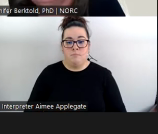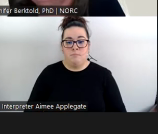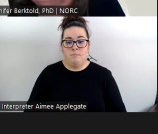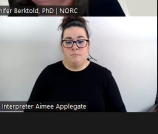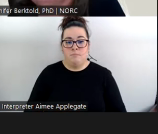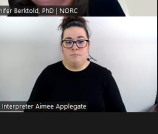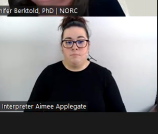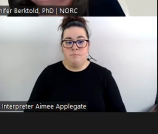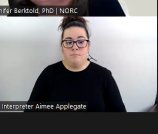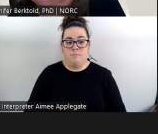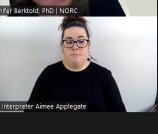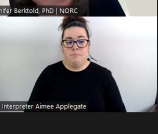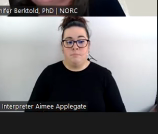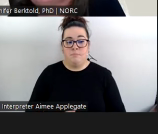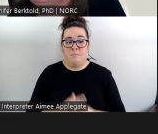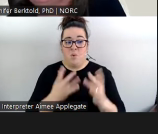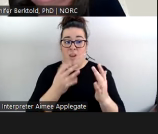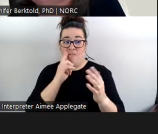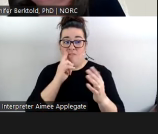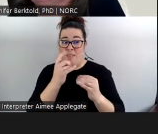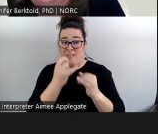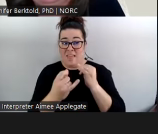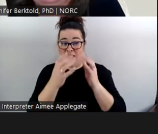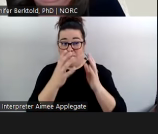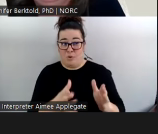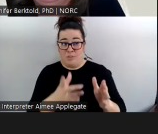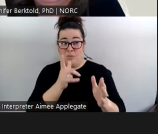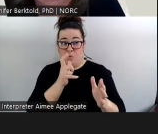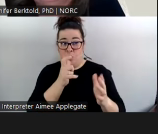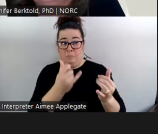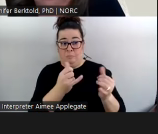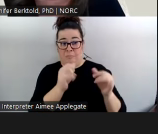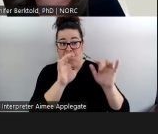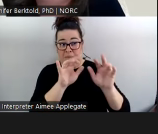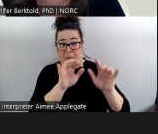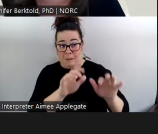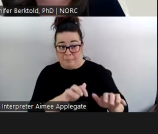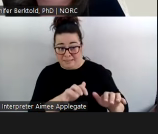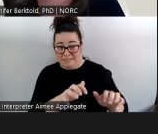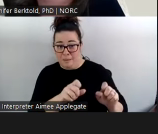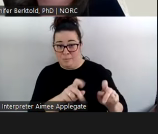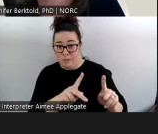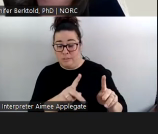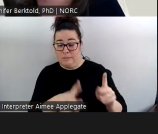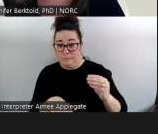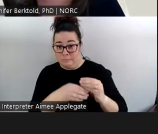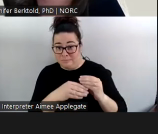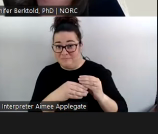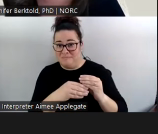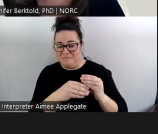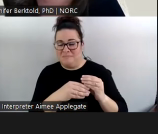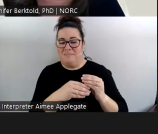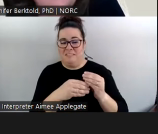Let me give the one more person who's typing chance to weigh in, and then I think we'll move forward.